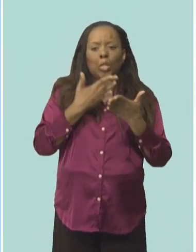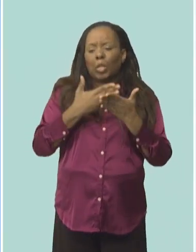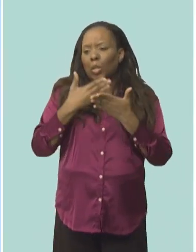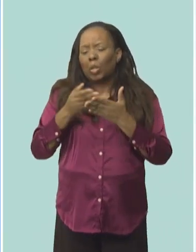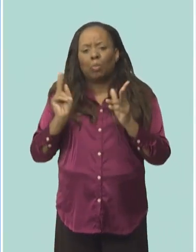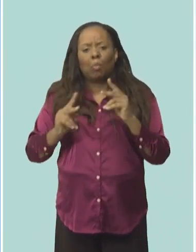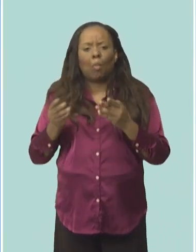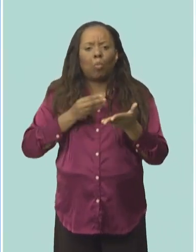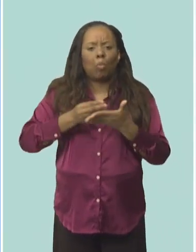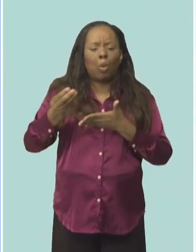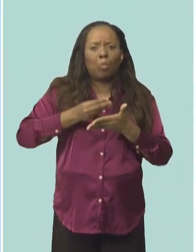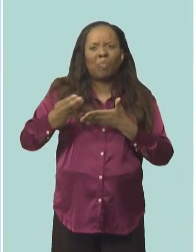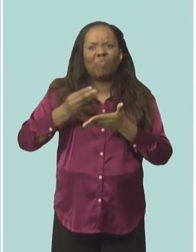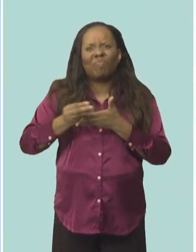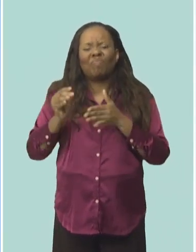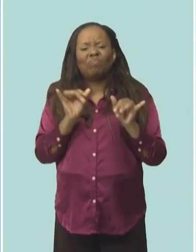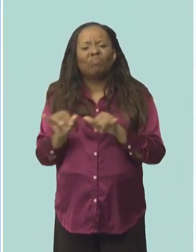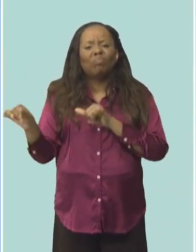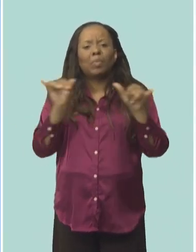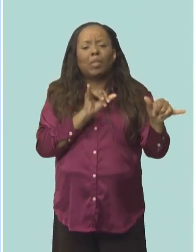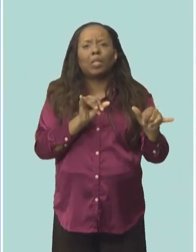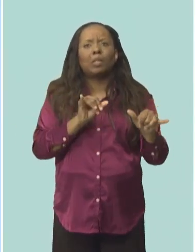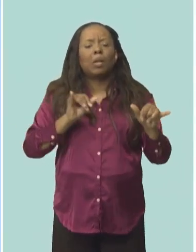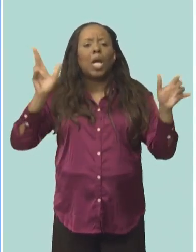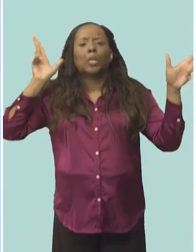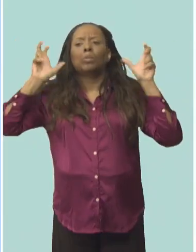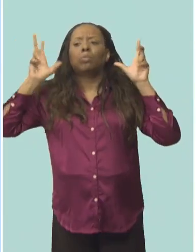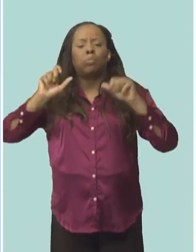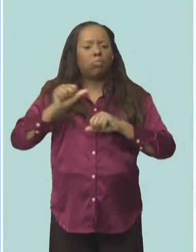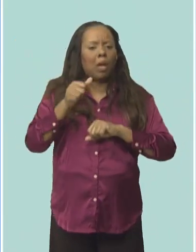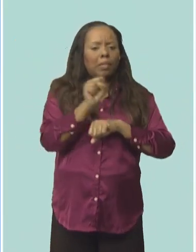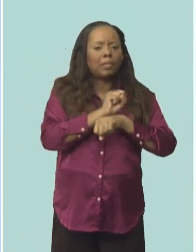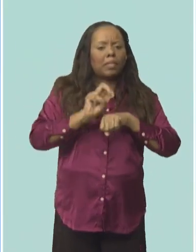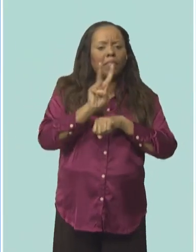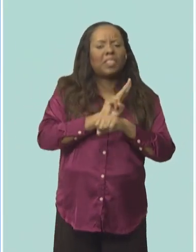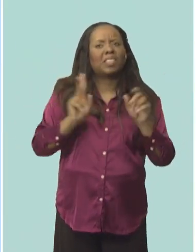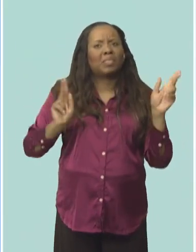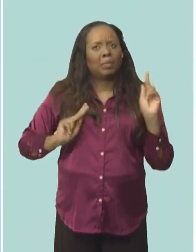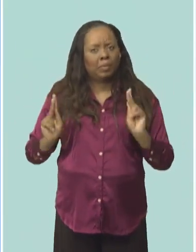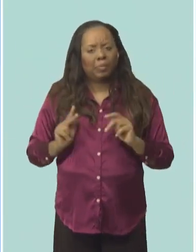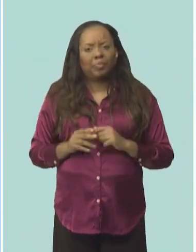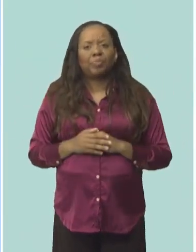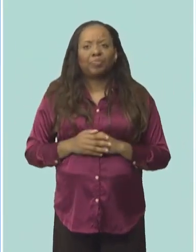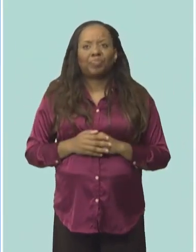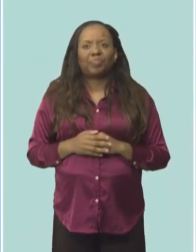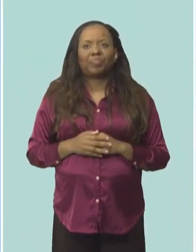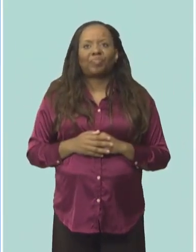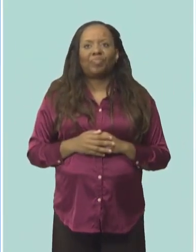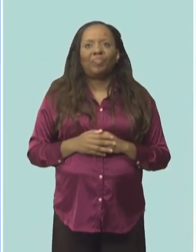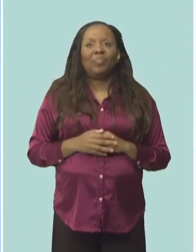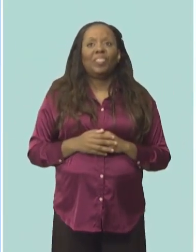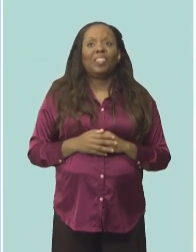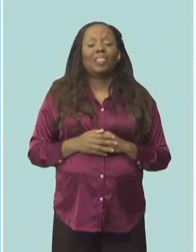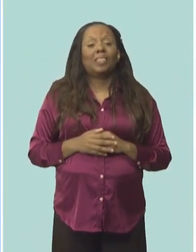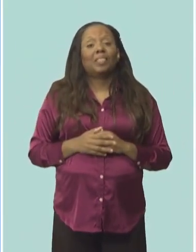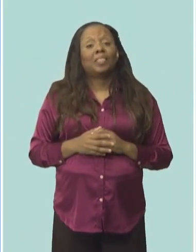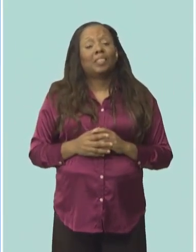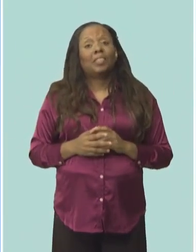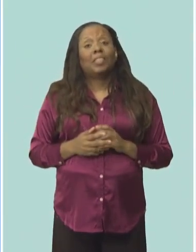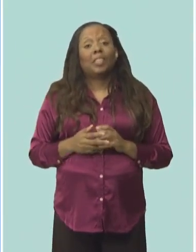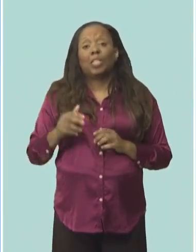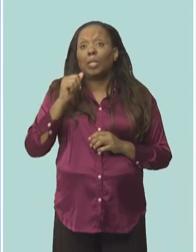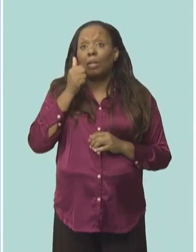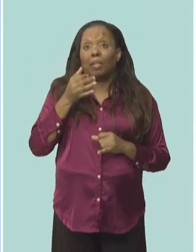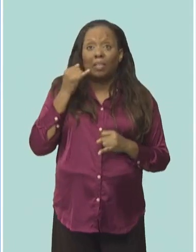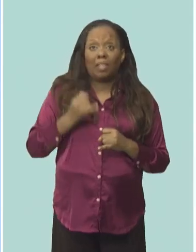and it's the similar reports I've been hearing from other Vincentian exhibitors. And as the countdown to the closing ceremony begins,